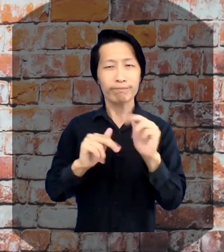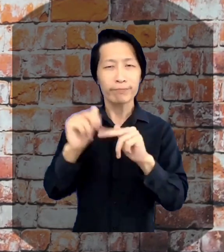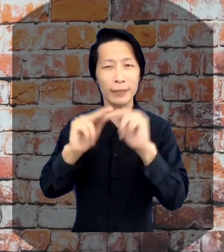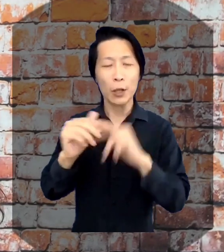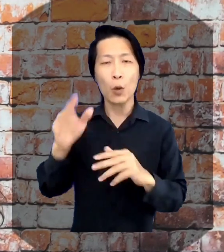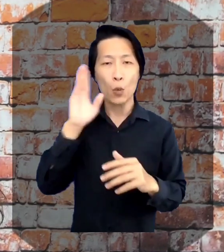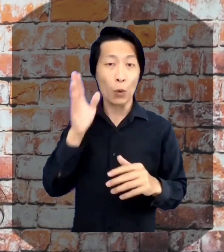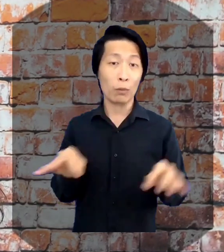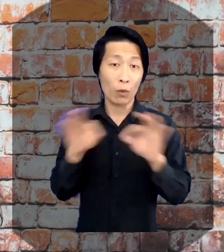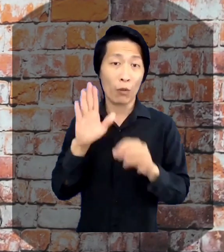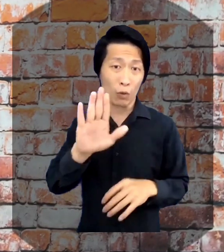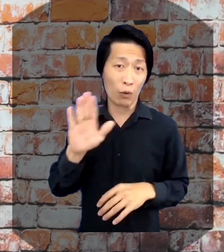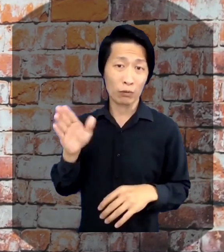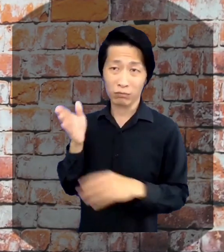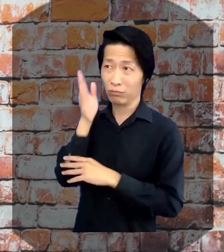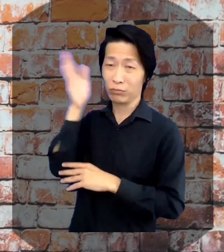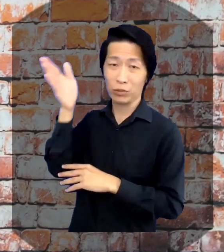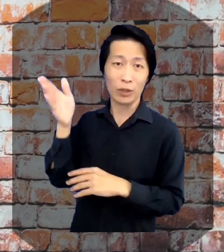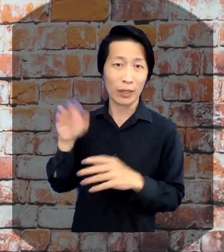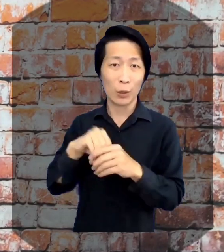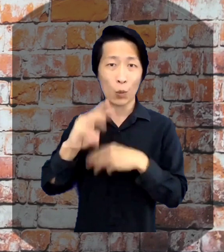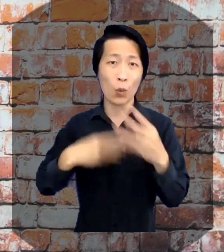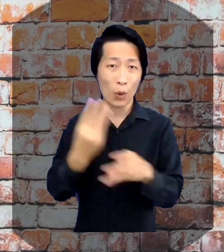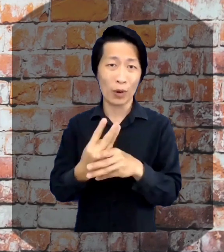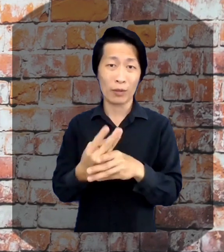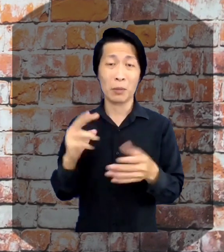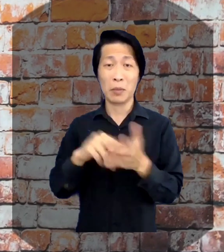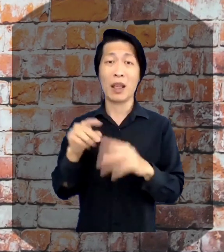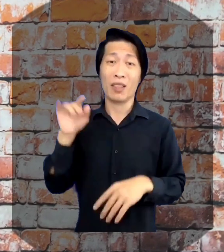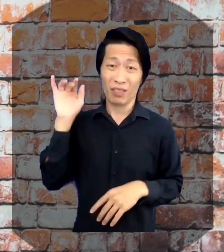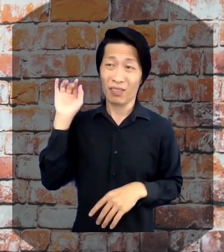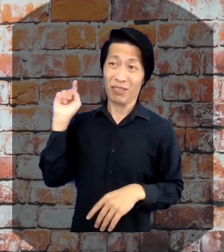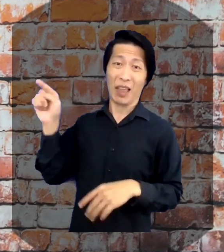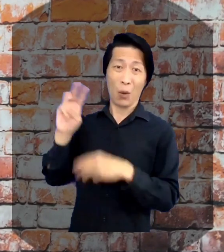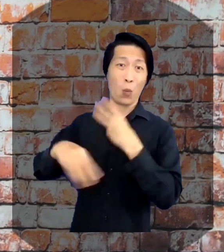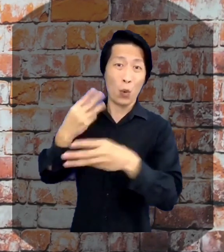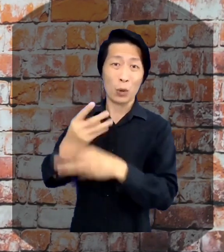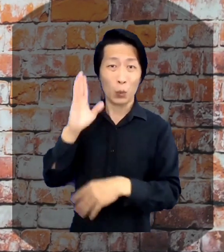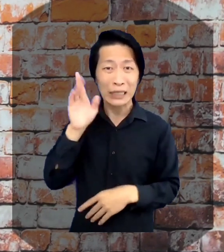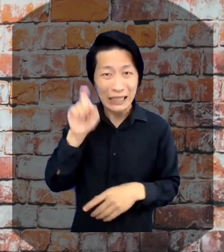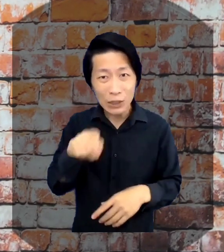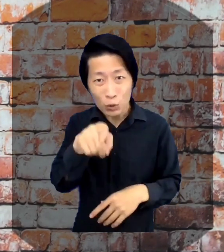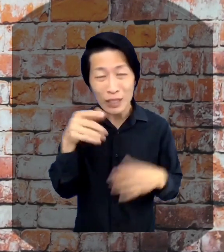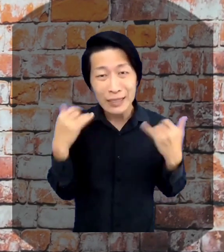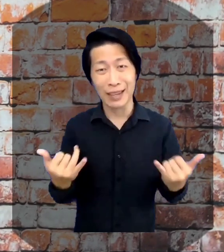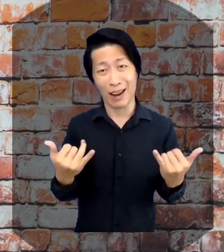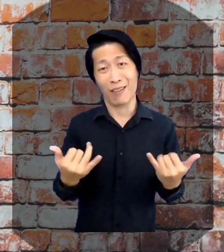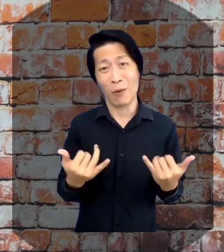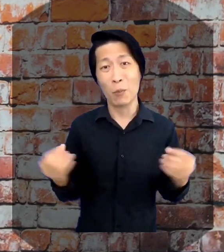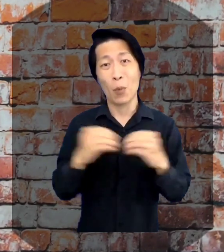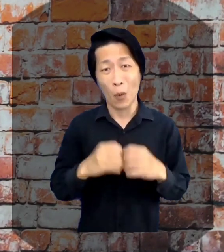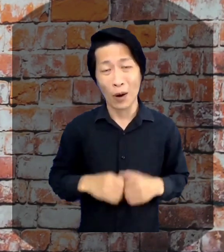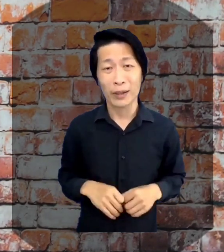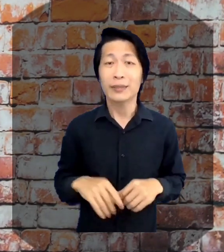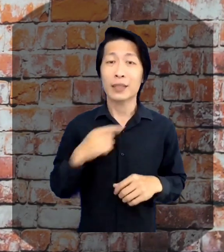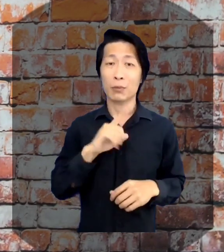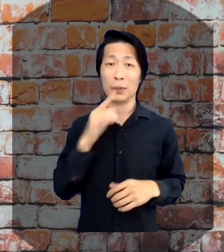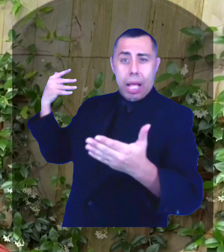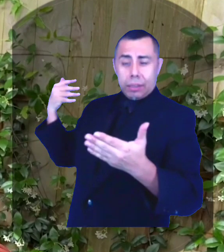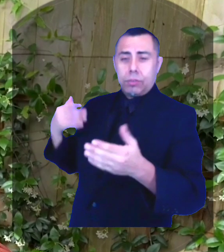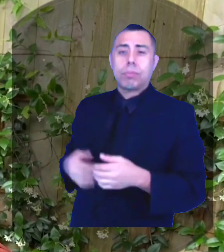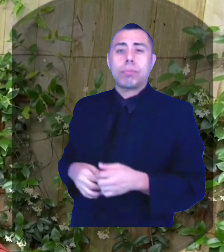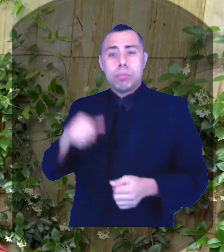grad. But imagine the impact we get to make. Imagine how we get to use our stories to inspire and influence those around us. Teachers, you have the